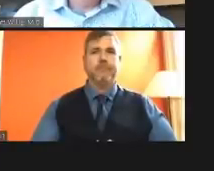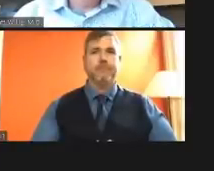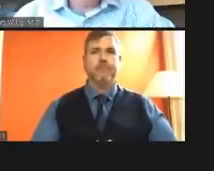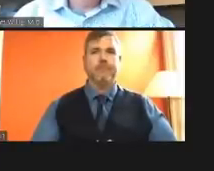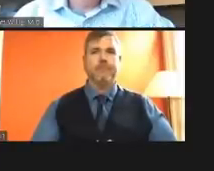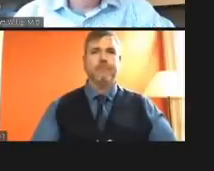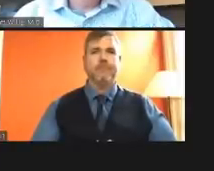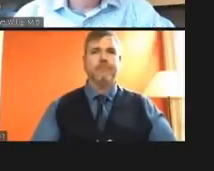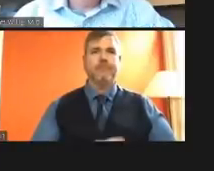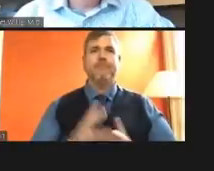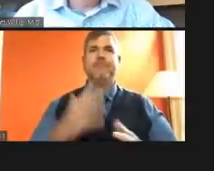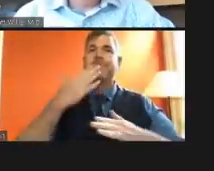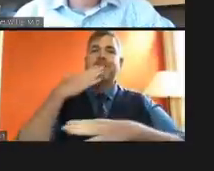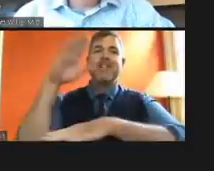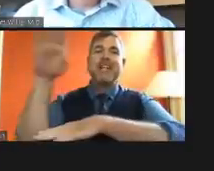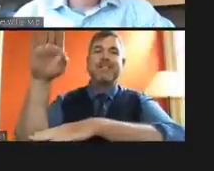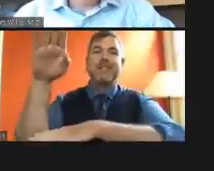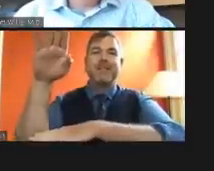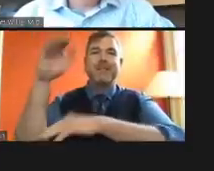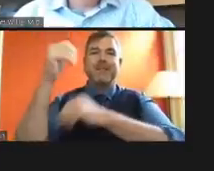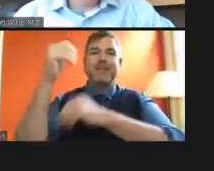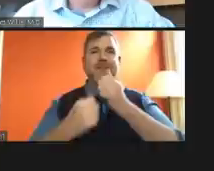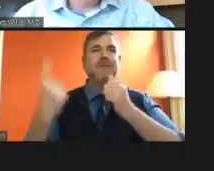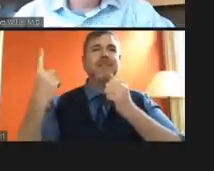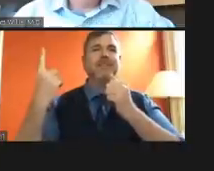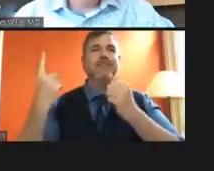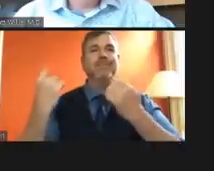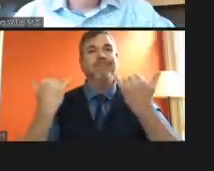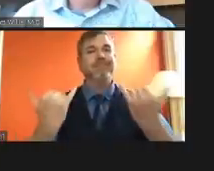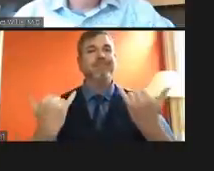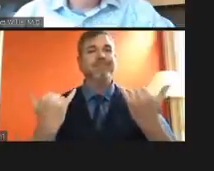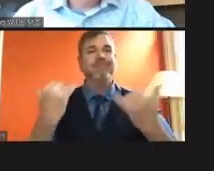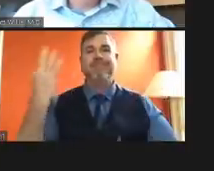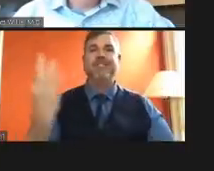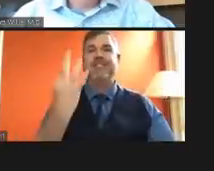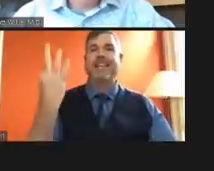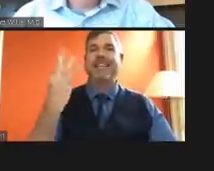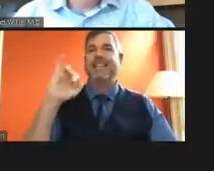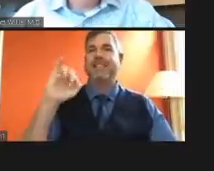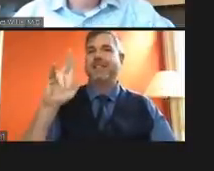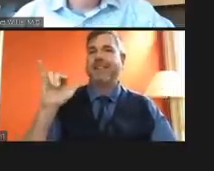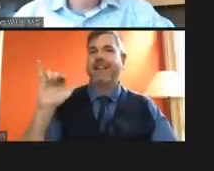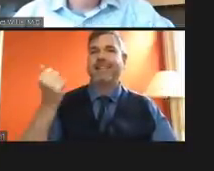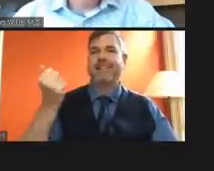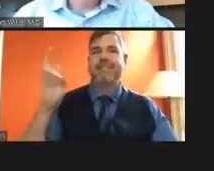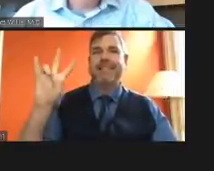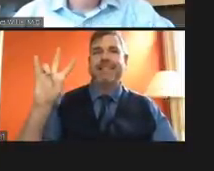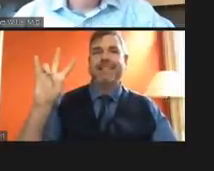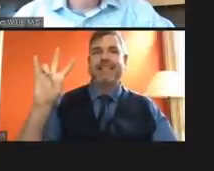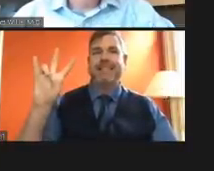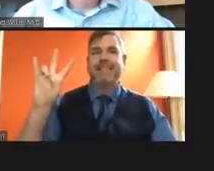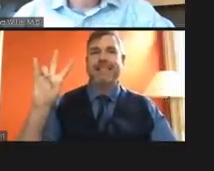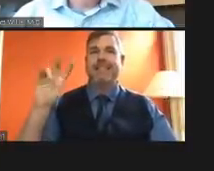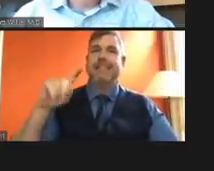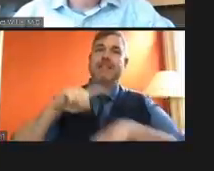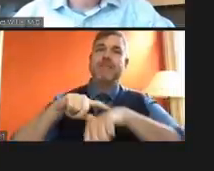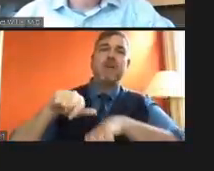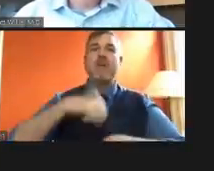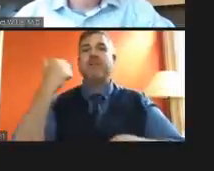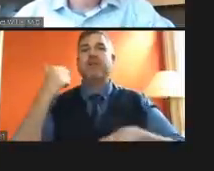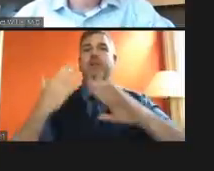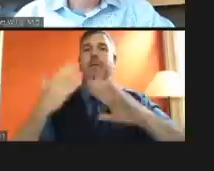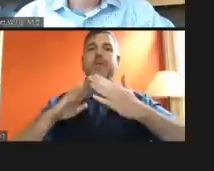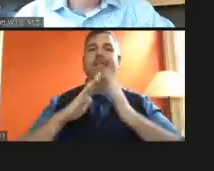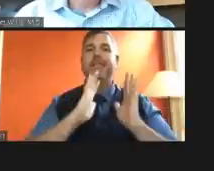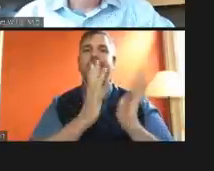Good afternoon, everyone. It's Friday, July 17th, and time for another community conversation event hosted by the